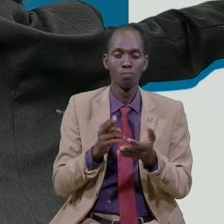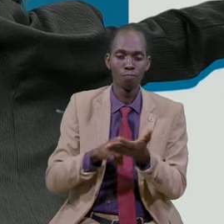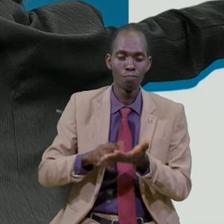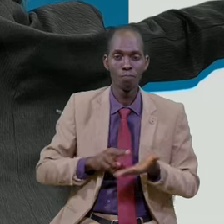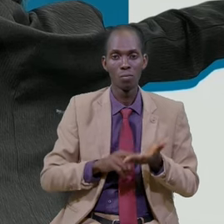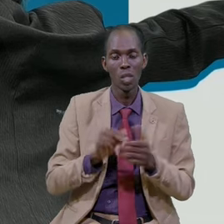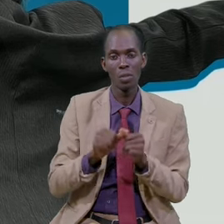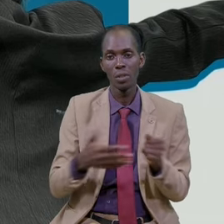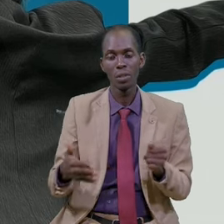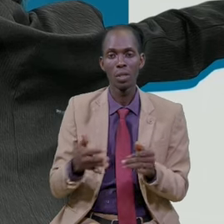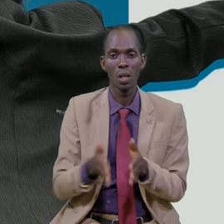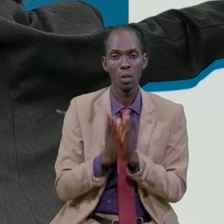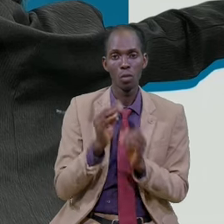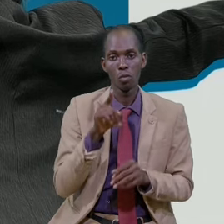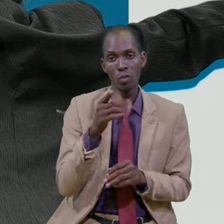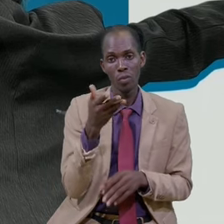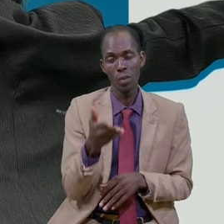work with